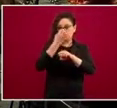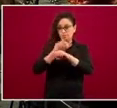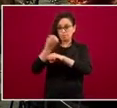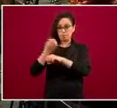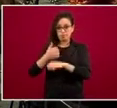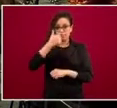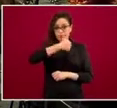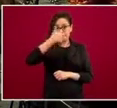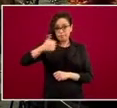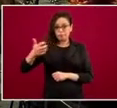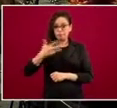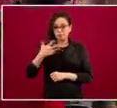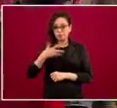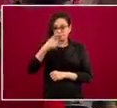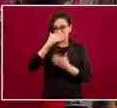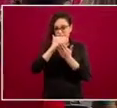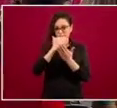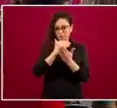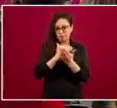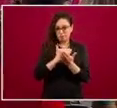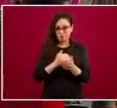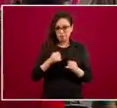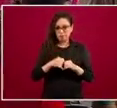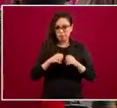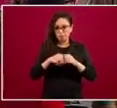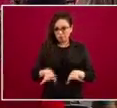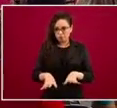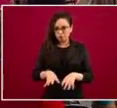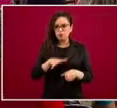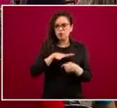COVID-19 special beds, designated beds.